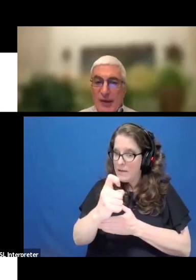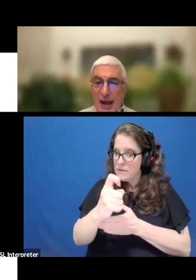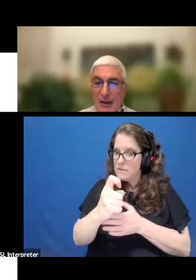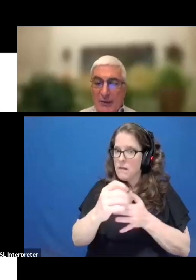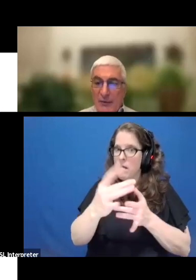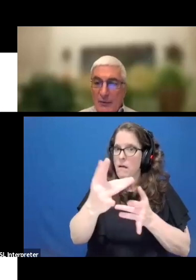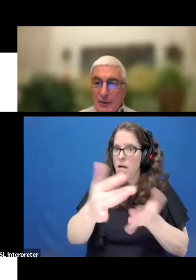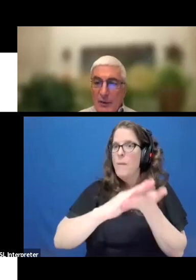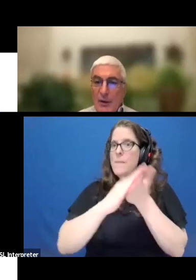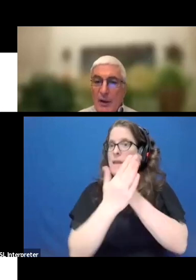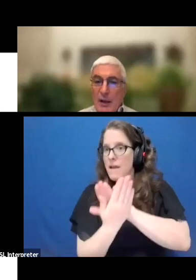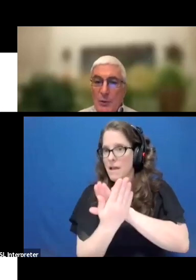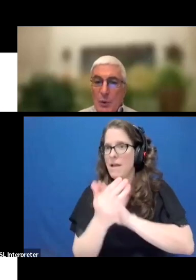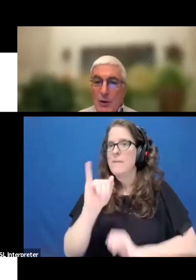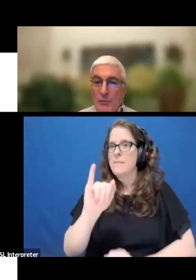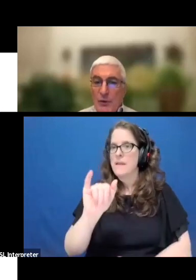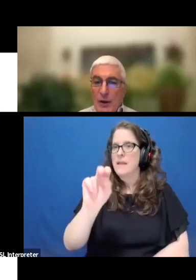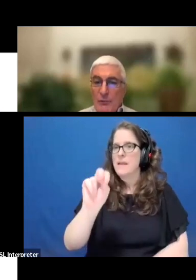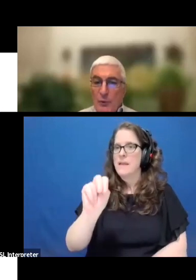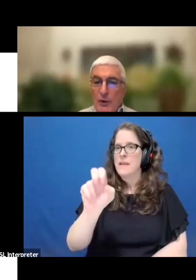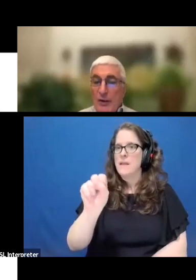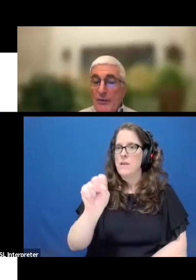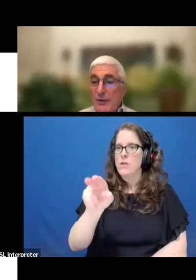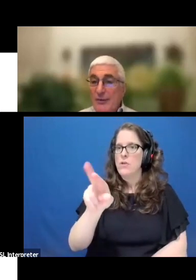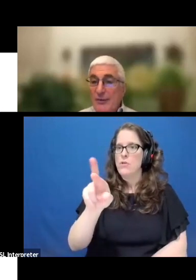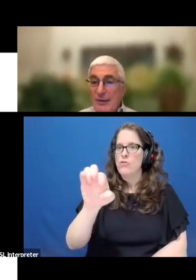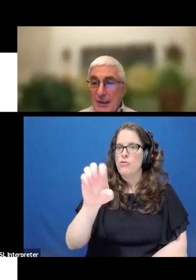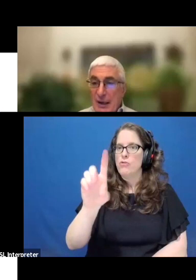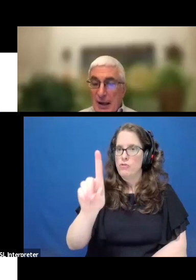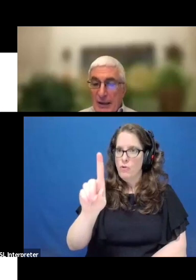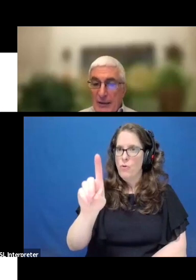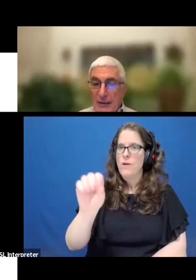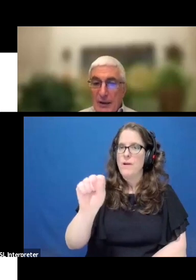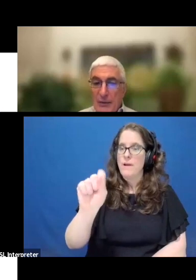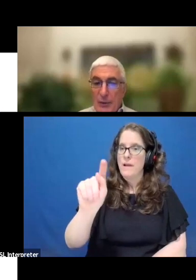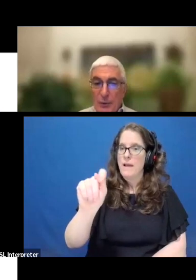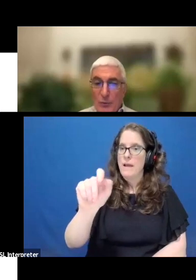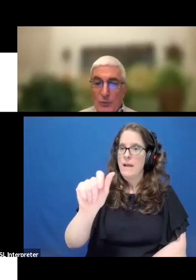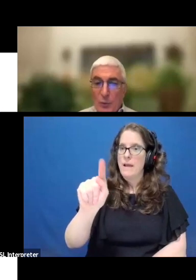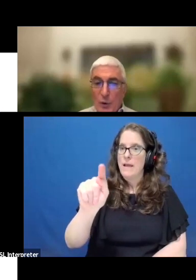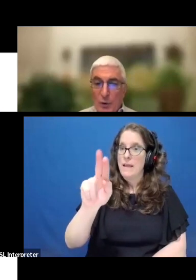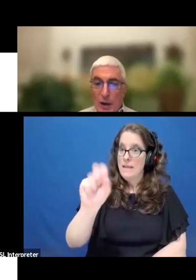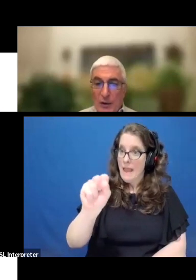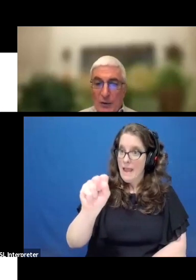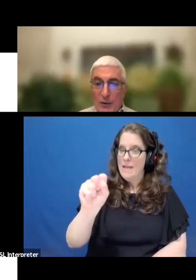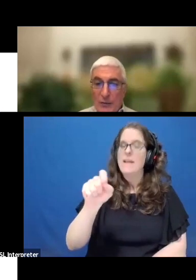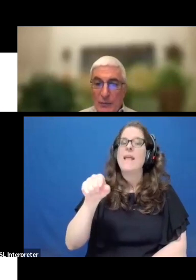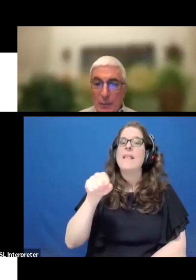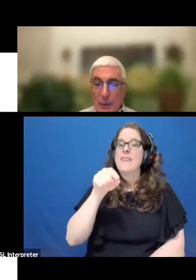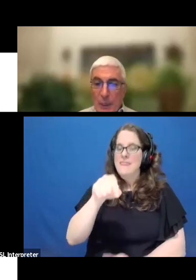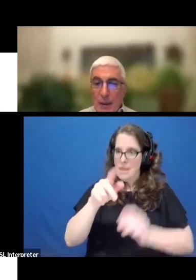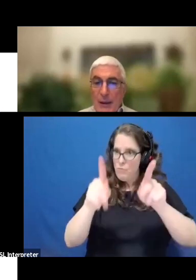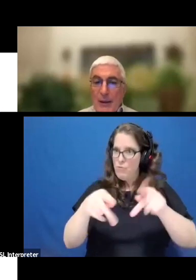insured status and qualify for SSDI on their own work